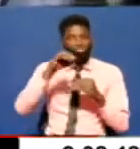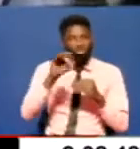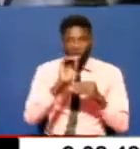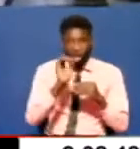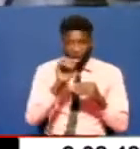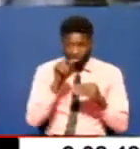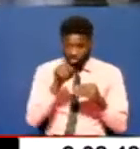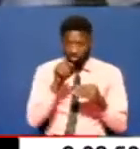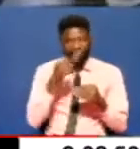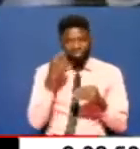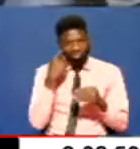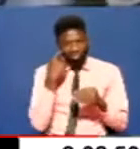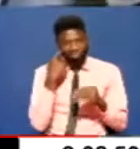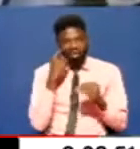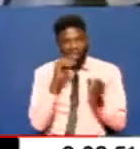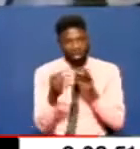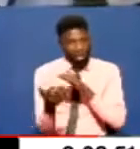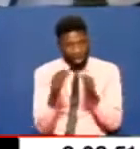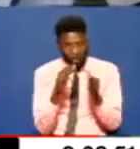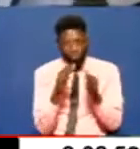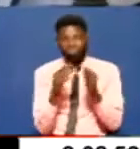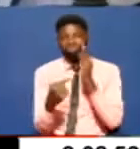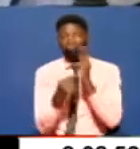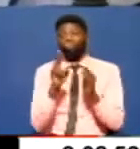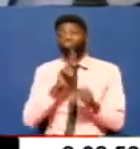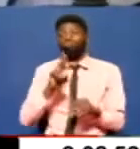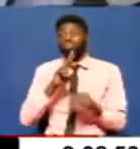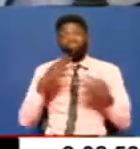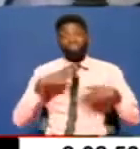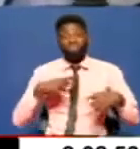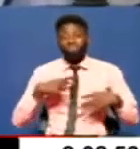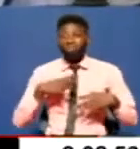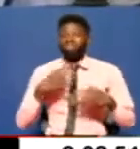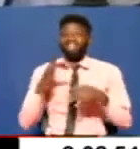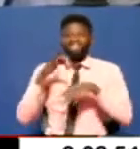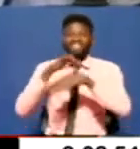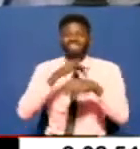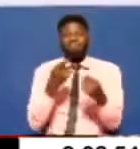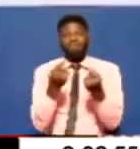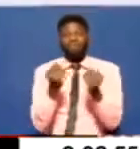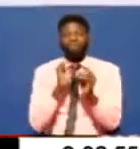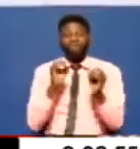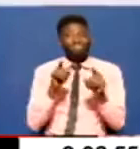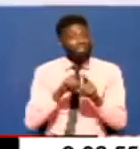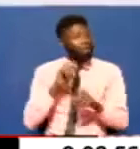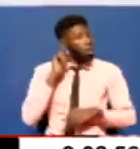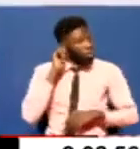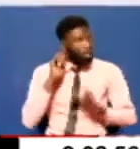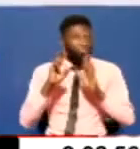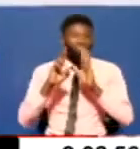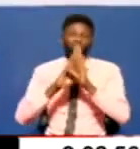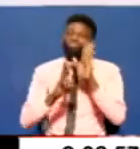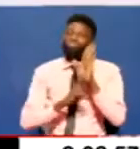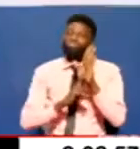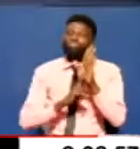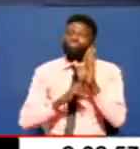watu wetu washikashike pesa, tuendelee kufuatilia zile protocol, sio kwamba tuachie leo. With the recent importation of